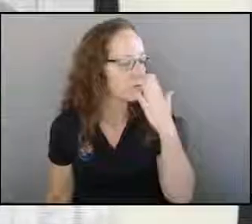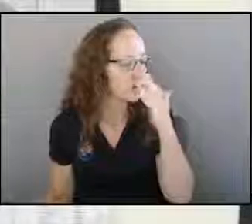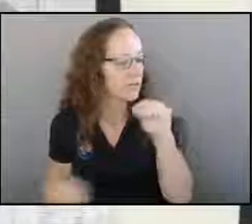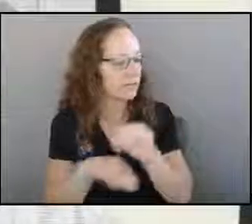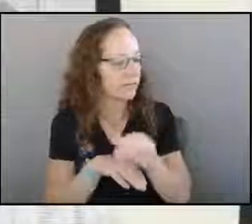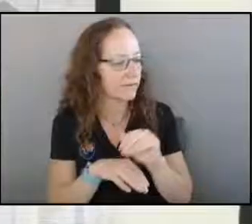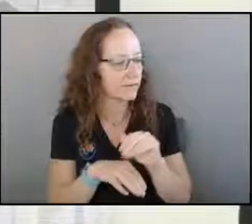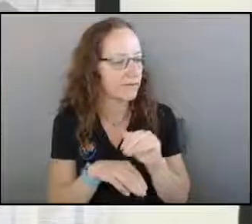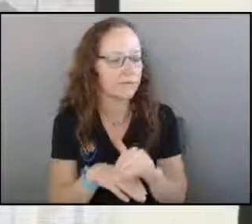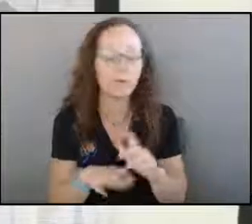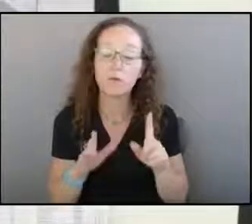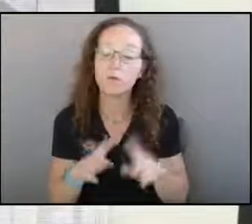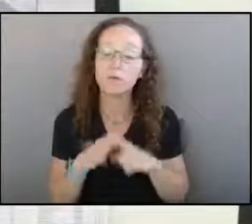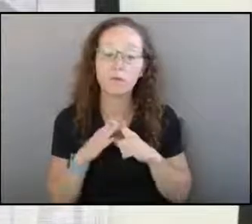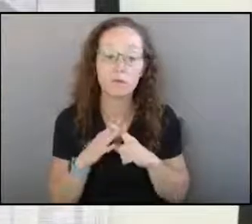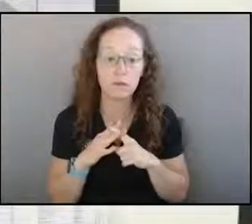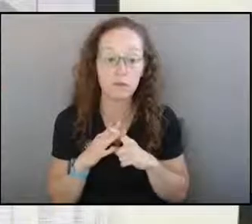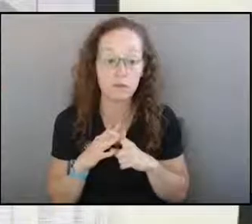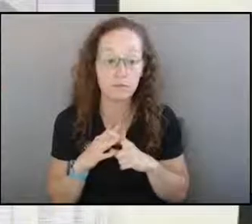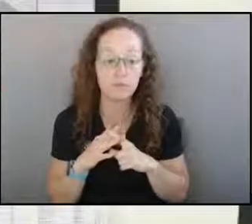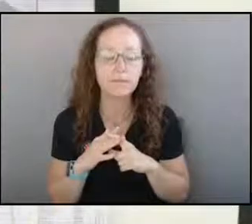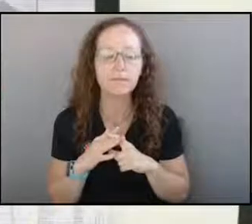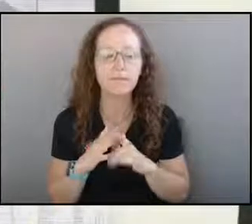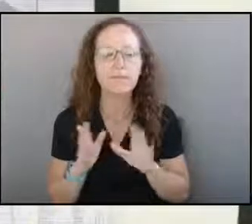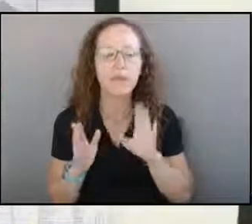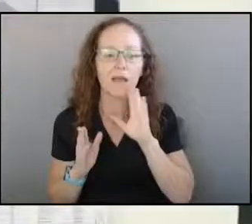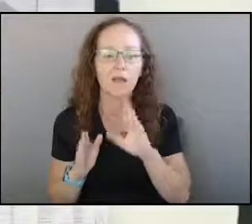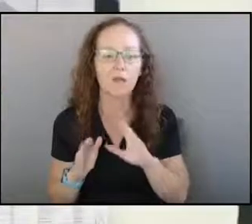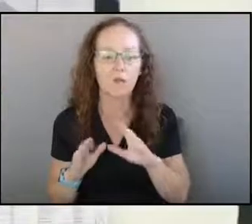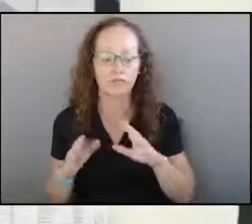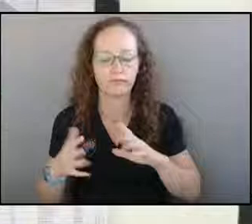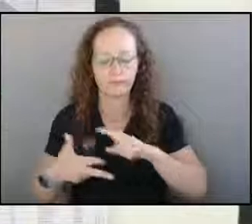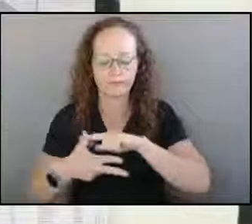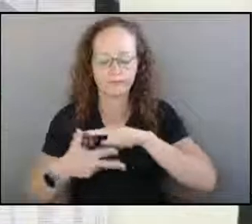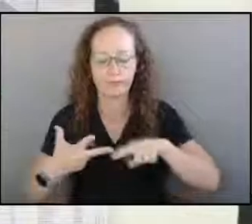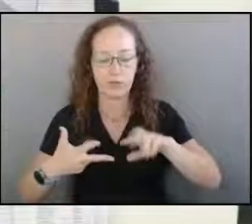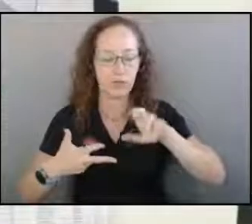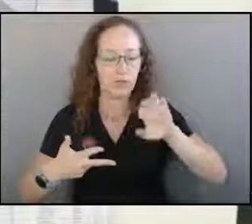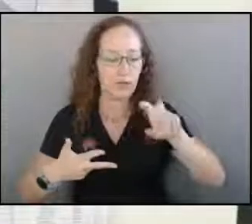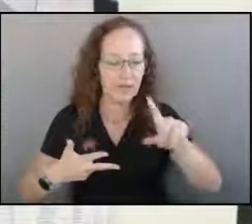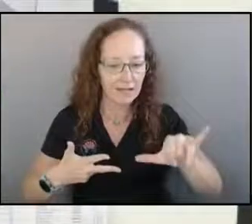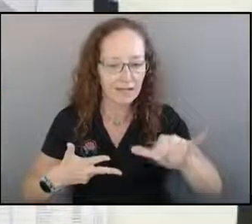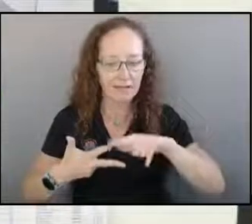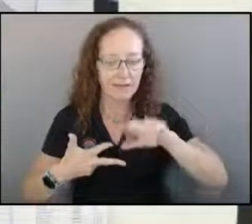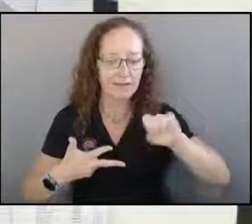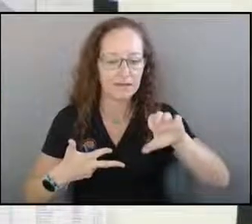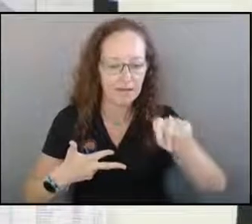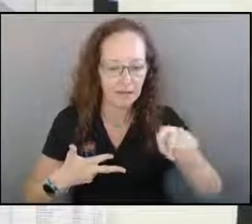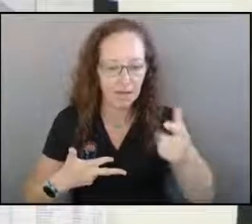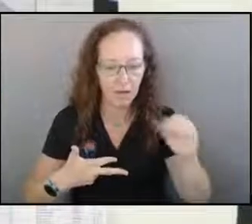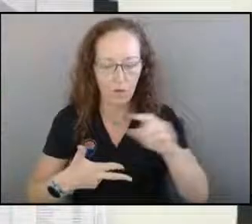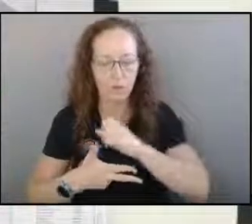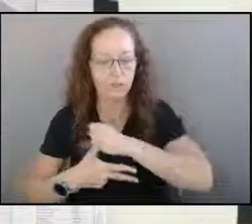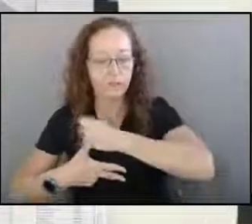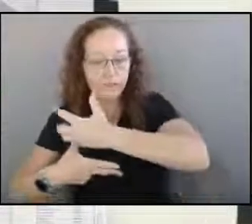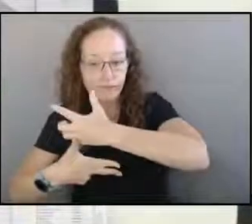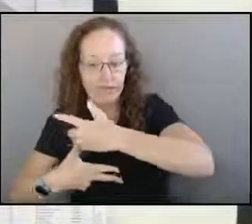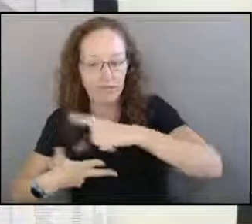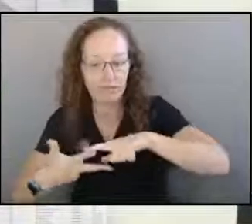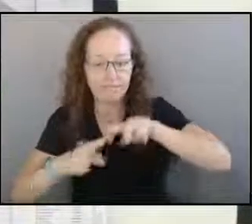So we'll go ahead and start. I know our Ready, Set, Go evacuation status is, we've still been getting a lot of questions about